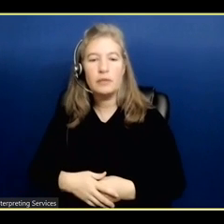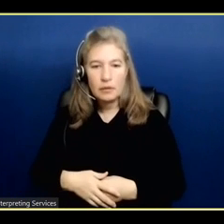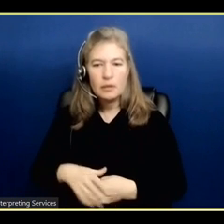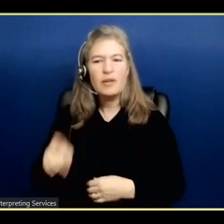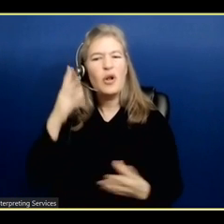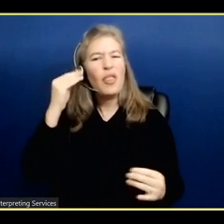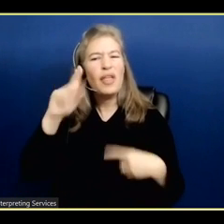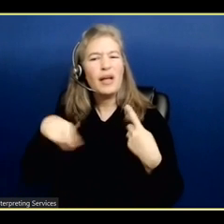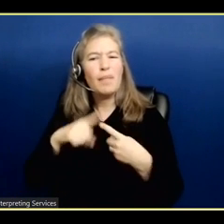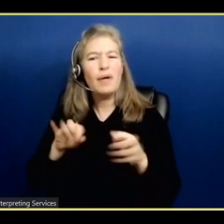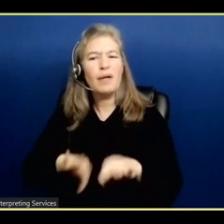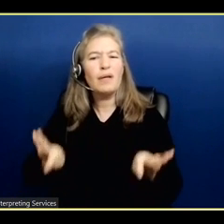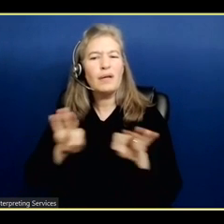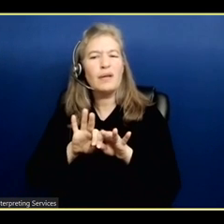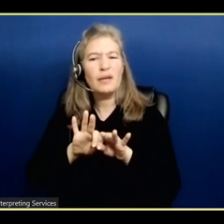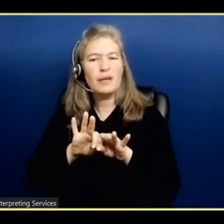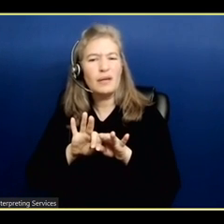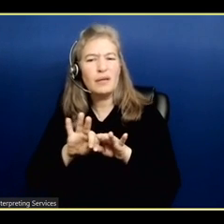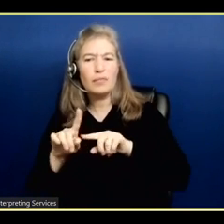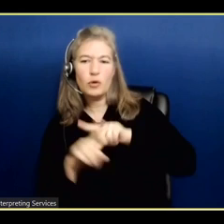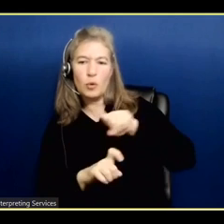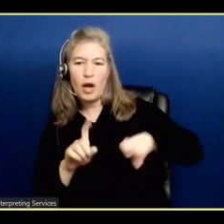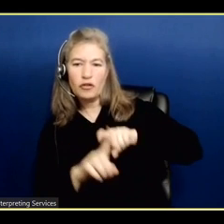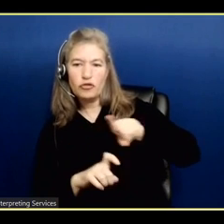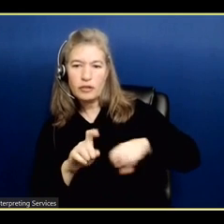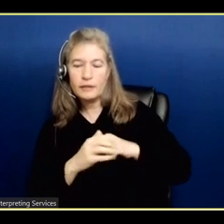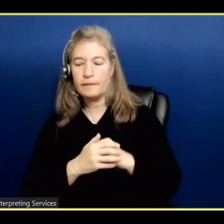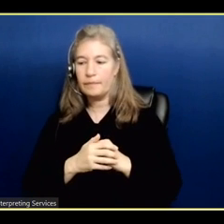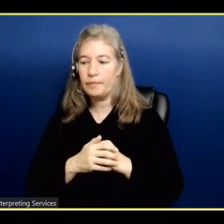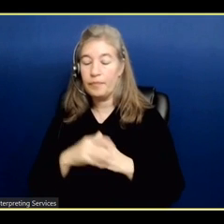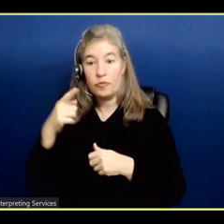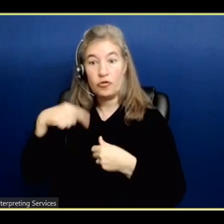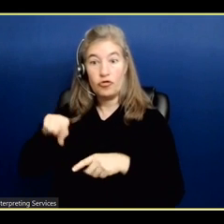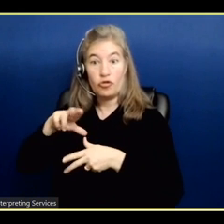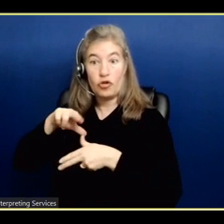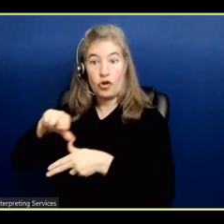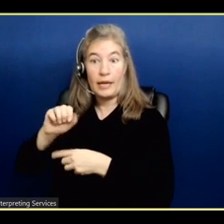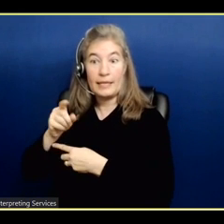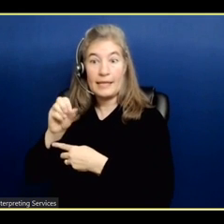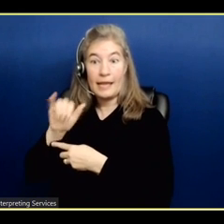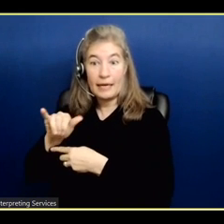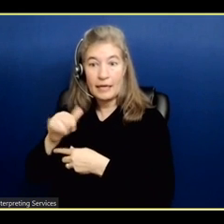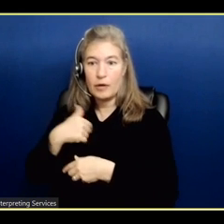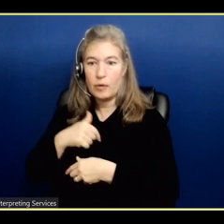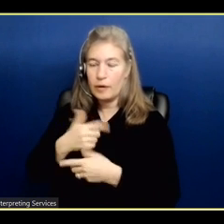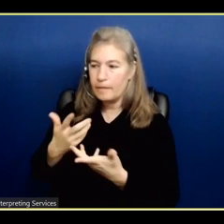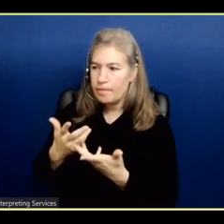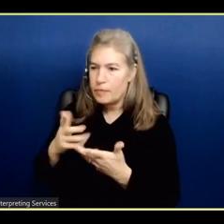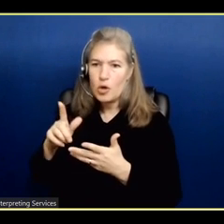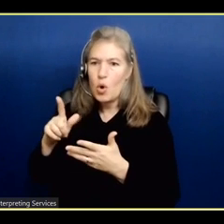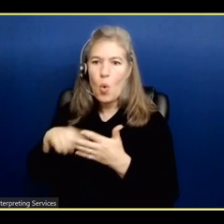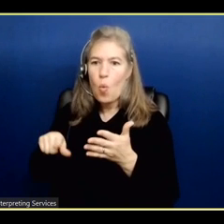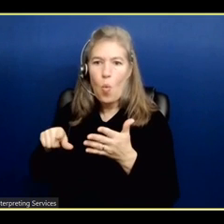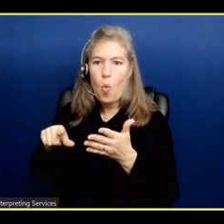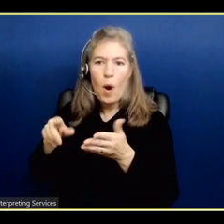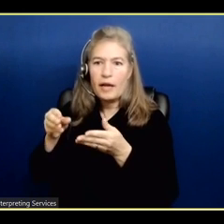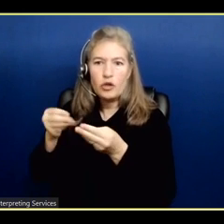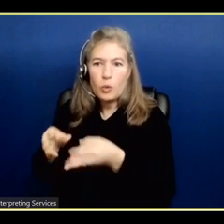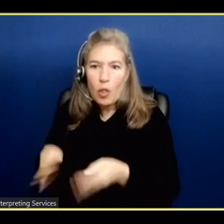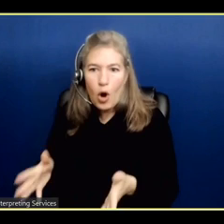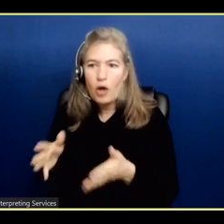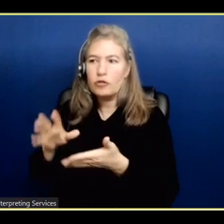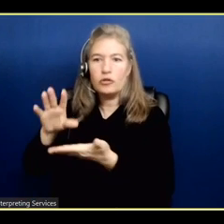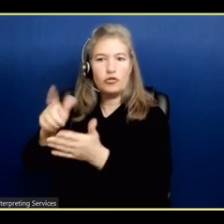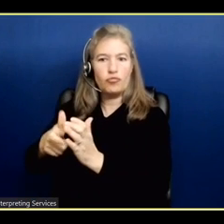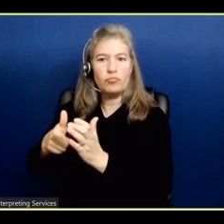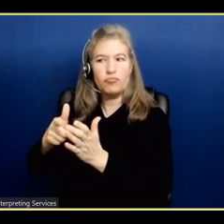about just the key questions you need to ask. For Sandy, we asked, what was the loss? Please provide any documentation